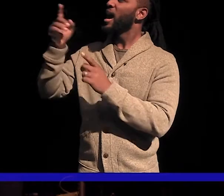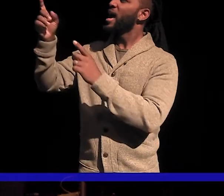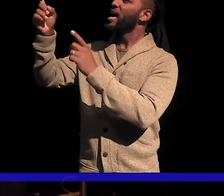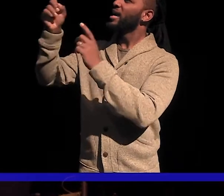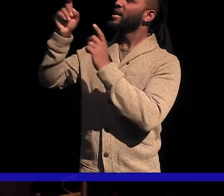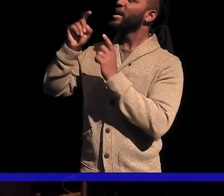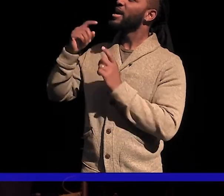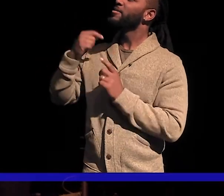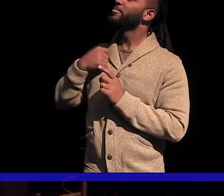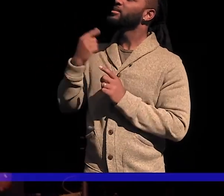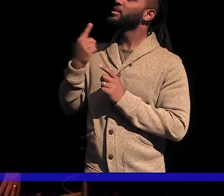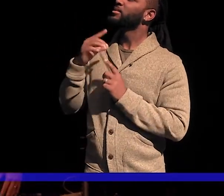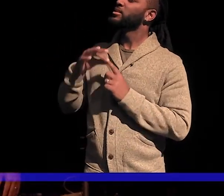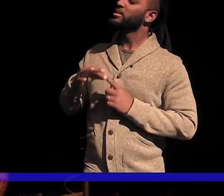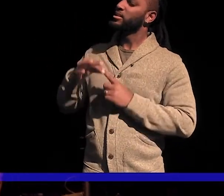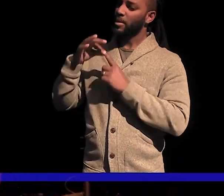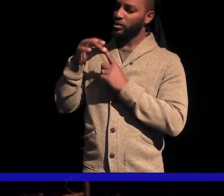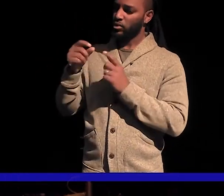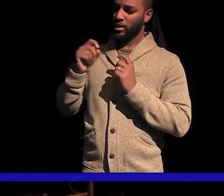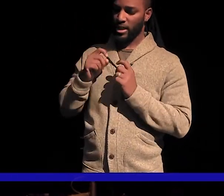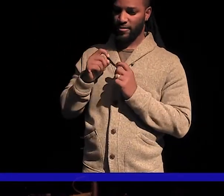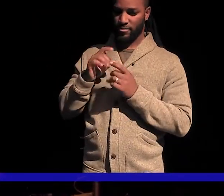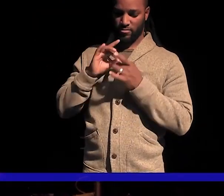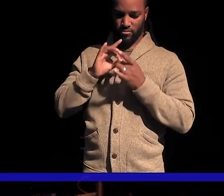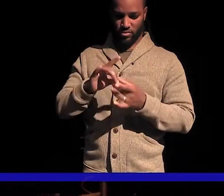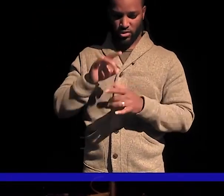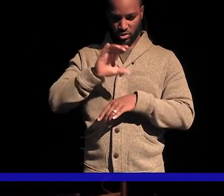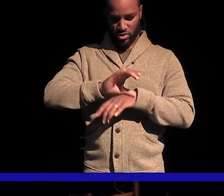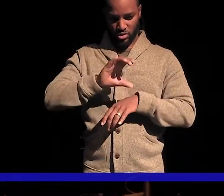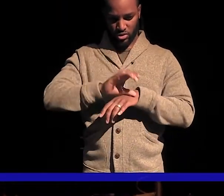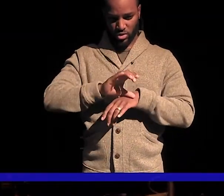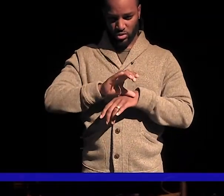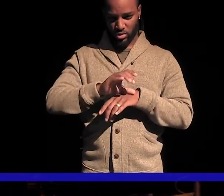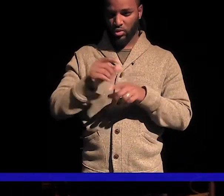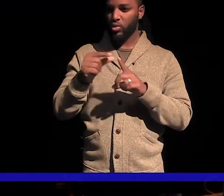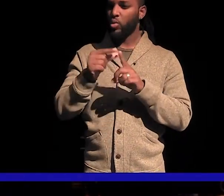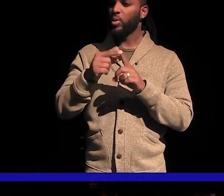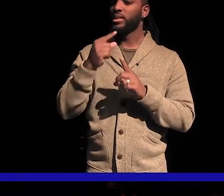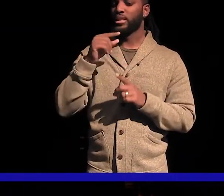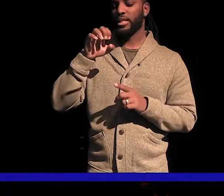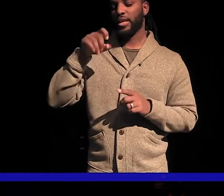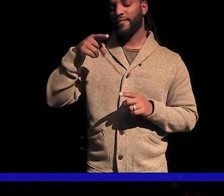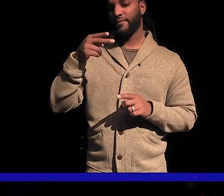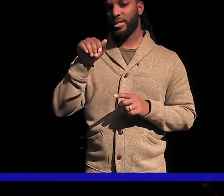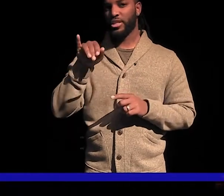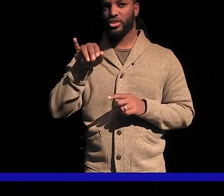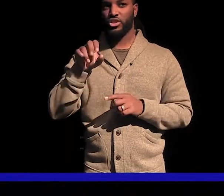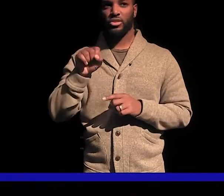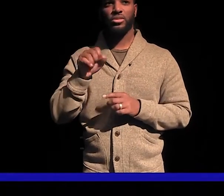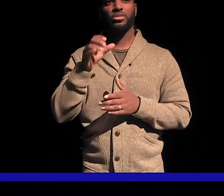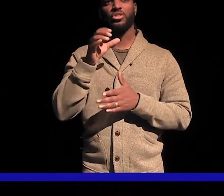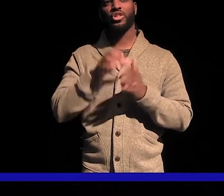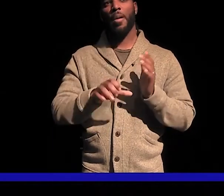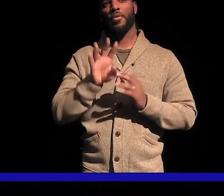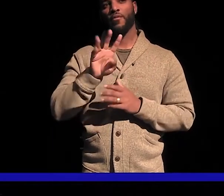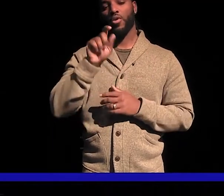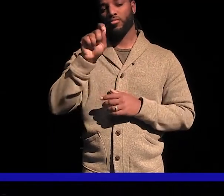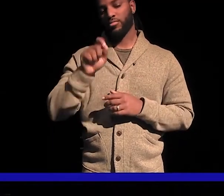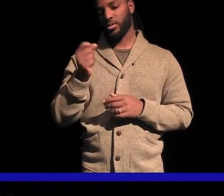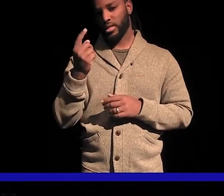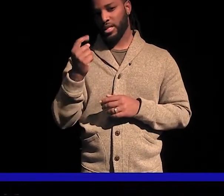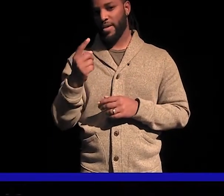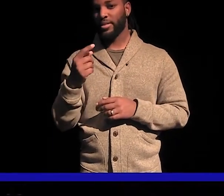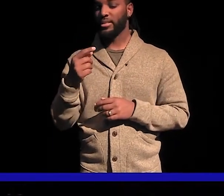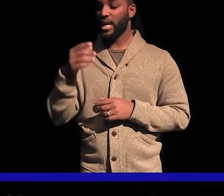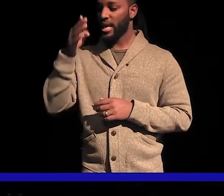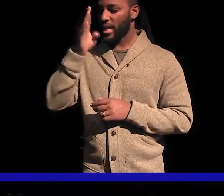people as gifts to the church. And the word says here in Ephesians chapter 4, verse 11, it says, and he gave the apostles,